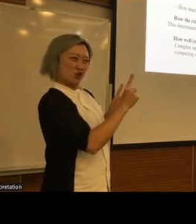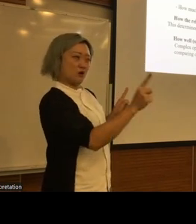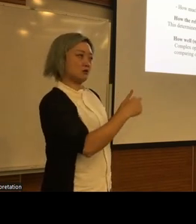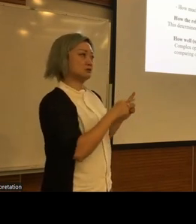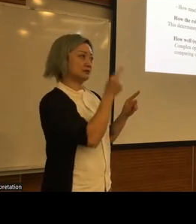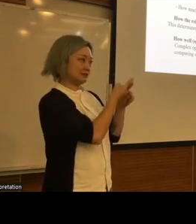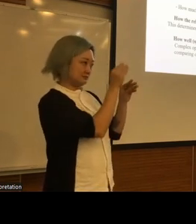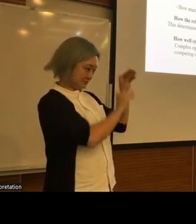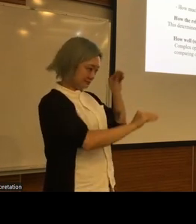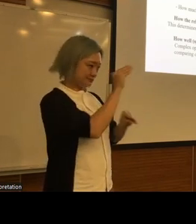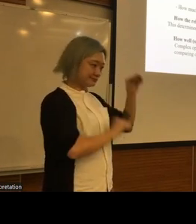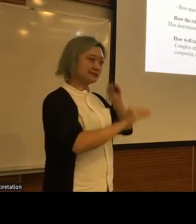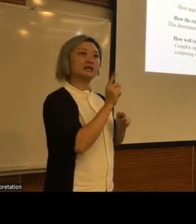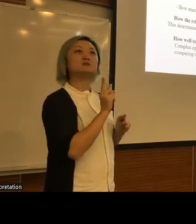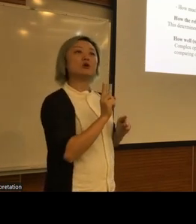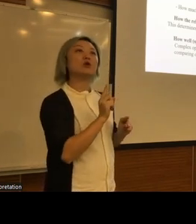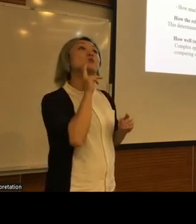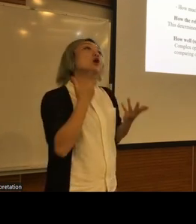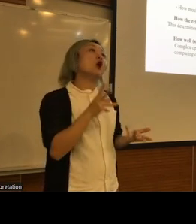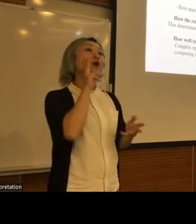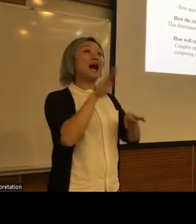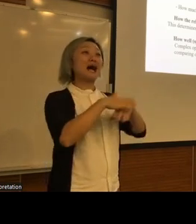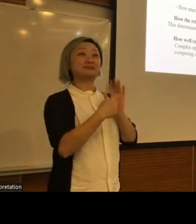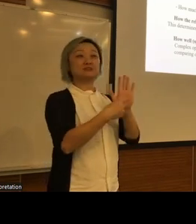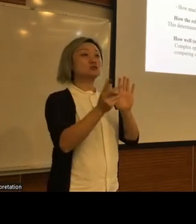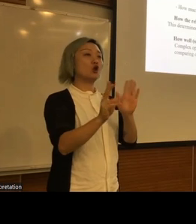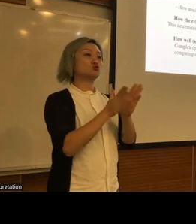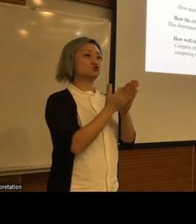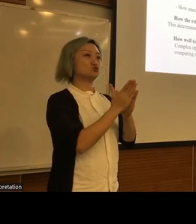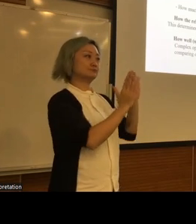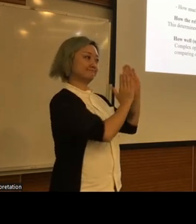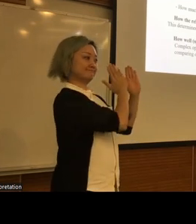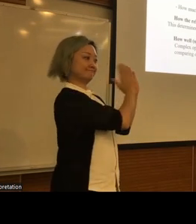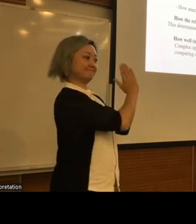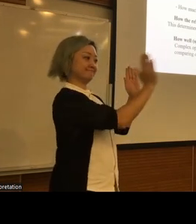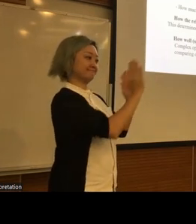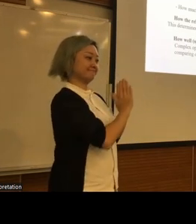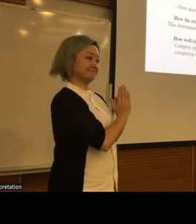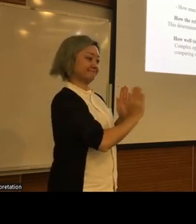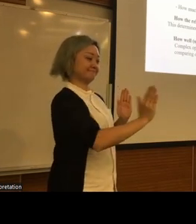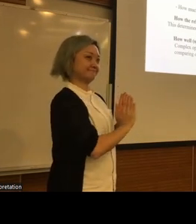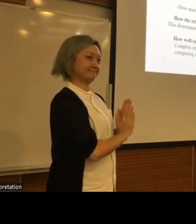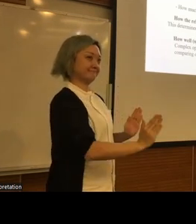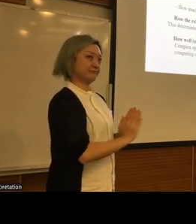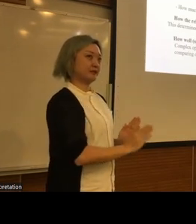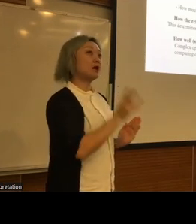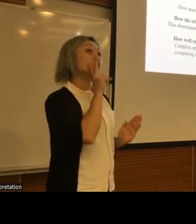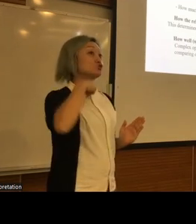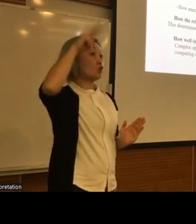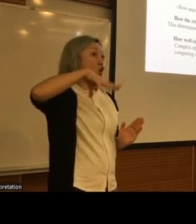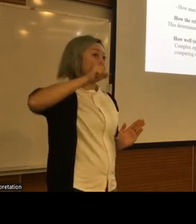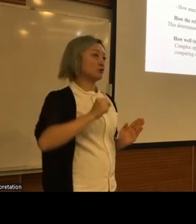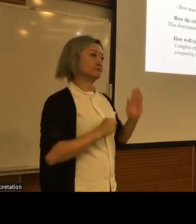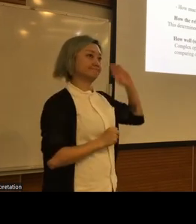as a metaphor of how you organize your library, if there are documents that you consult very often, you would tend to